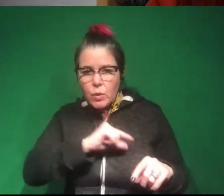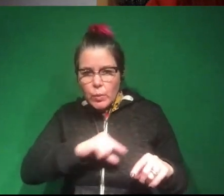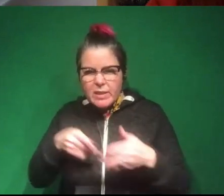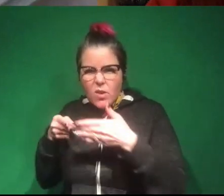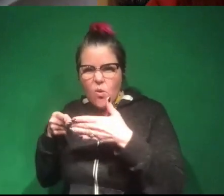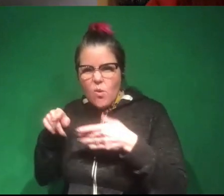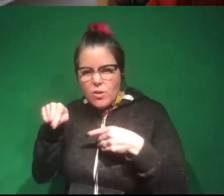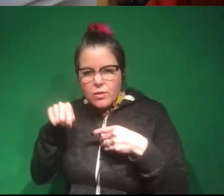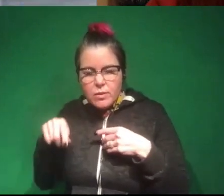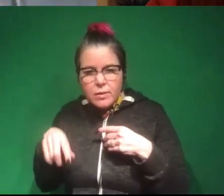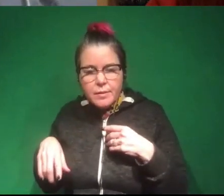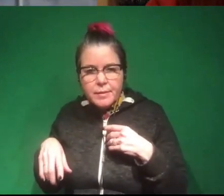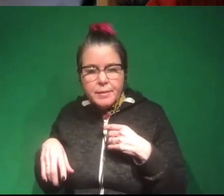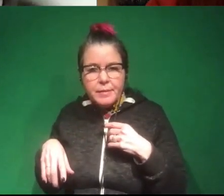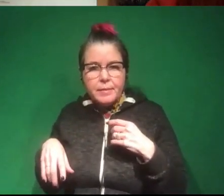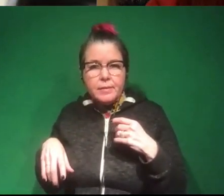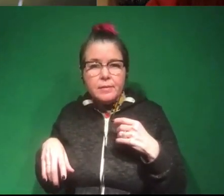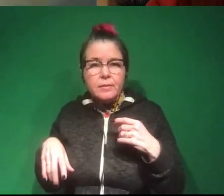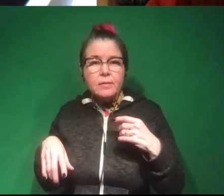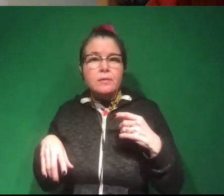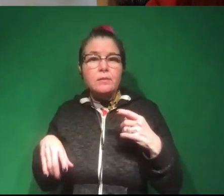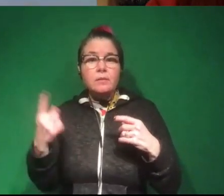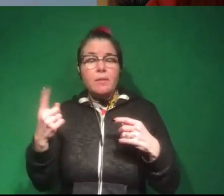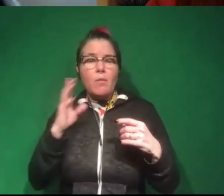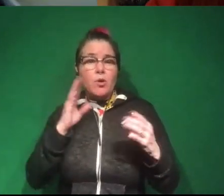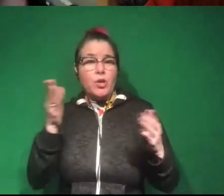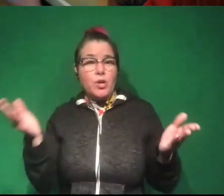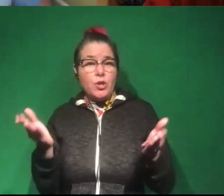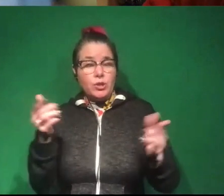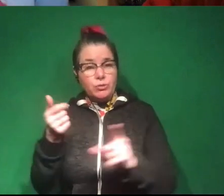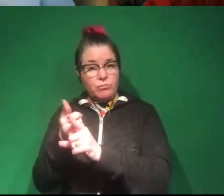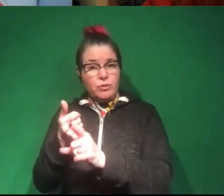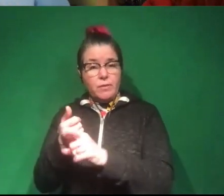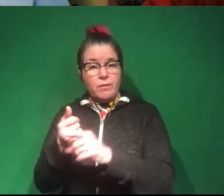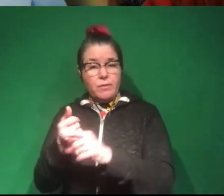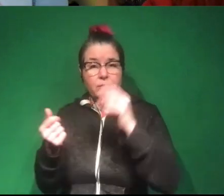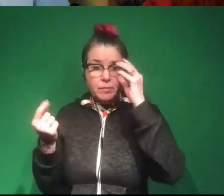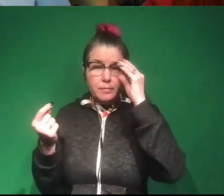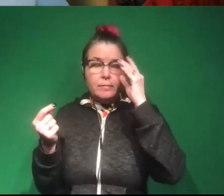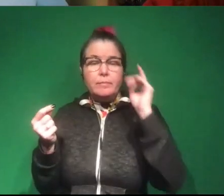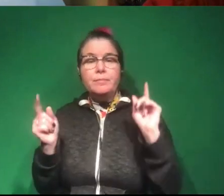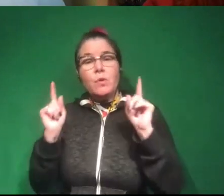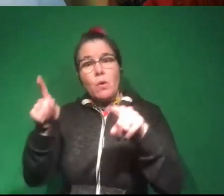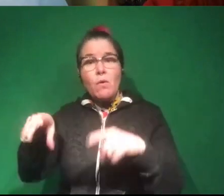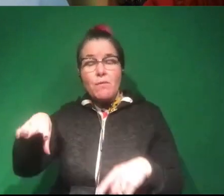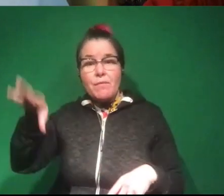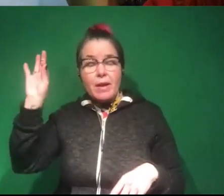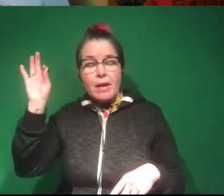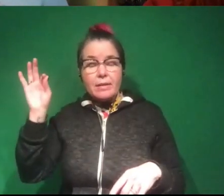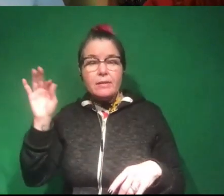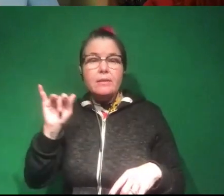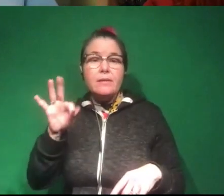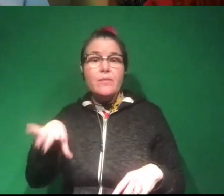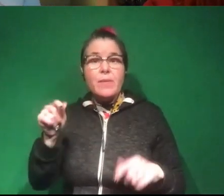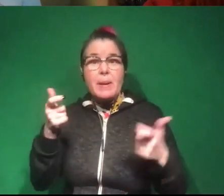corner. And this is just something that I would encourage you to do yourself. You can kind of go and find some, if you find a